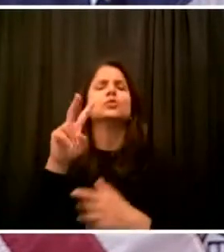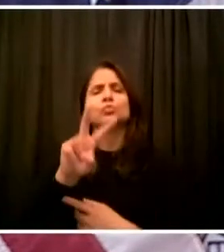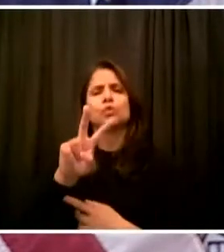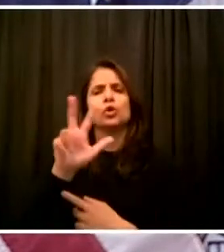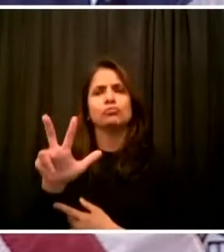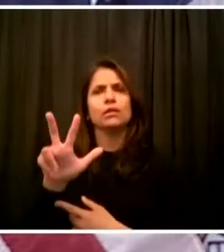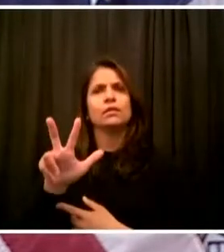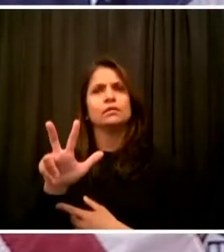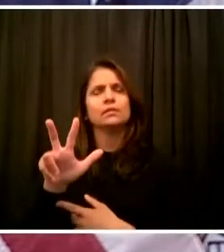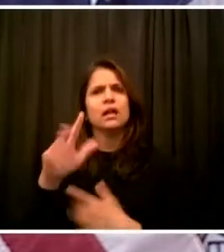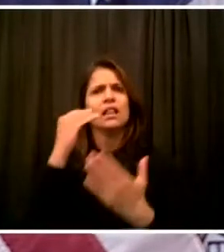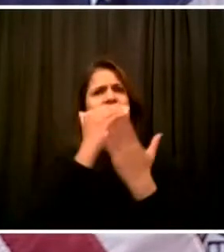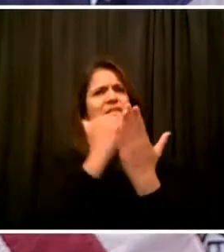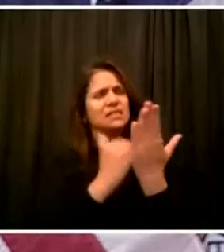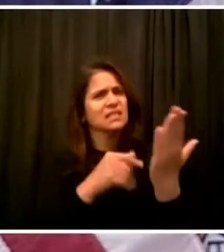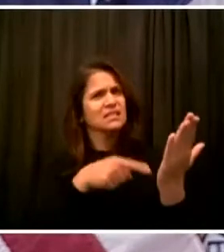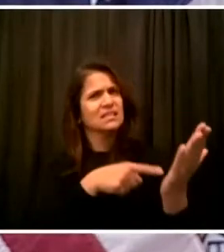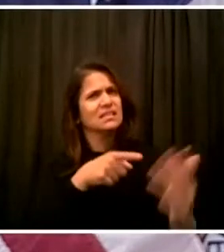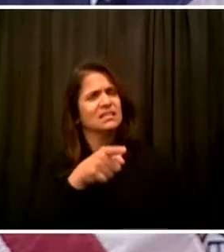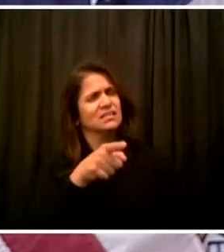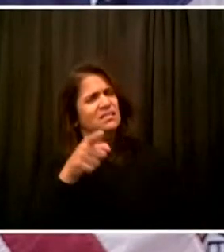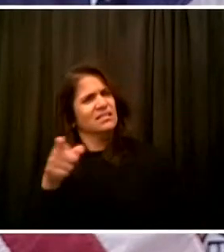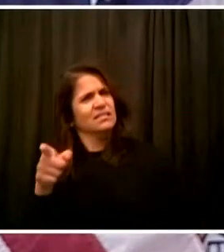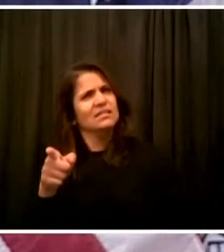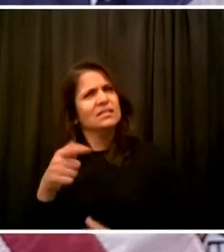that anybody who needs a test right now in New York City can